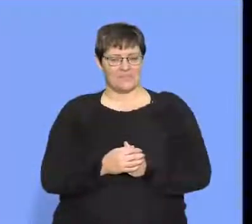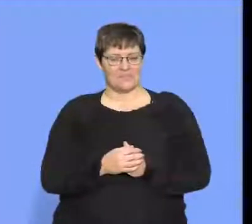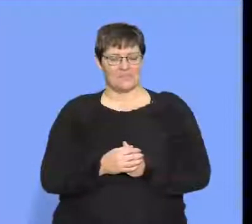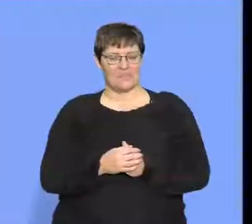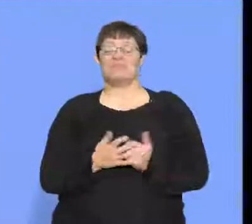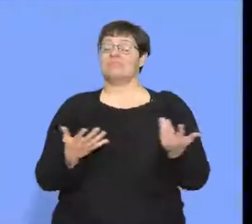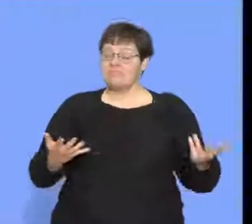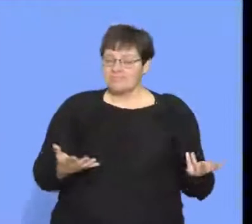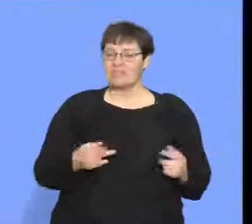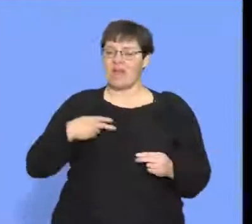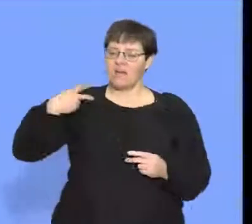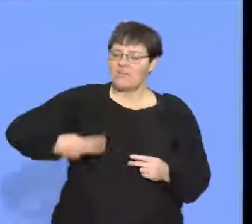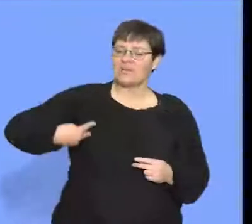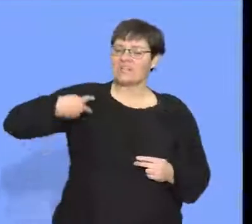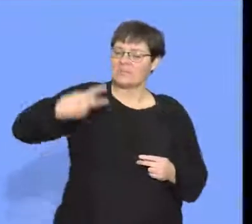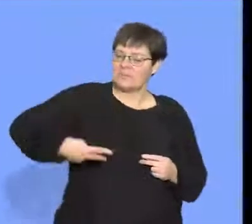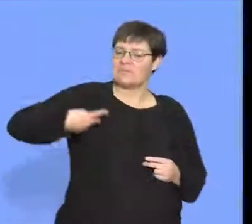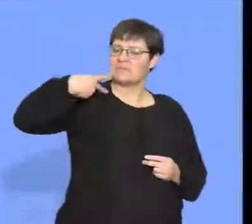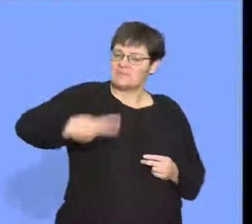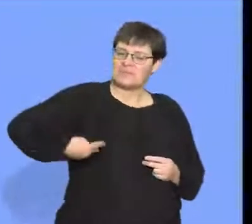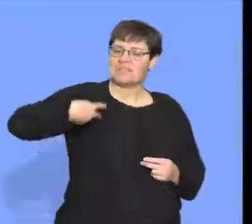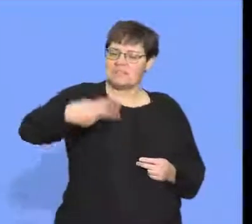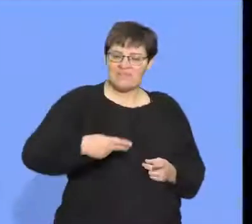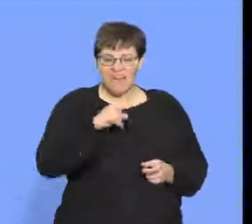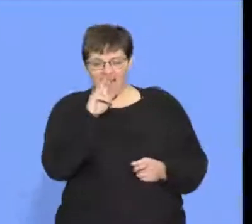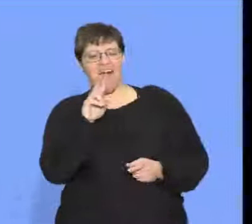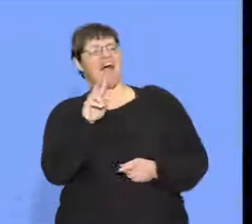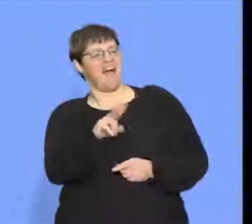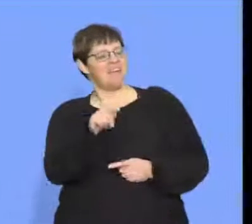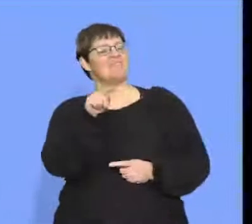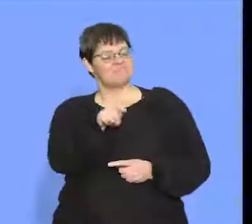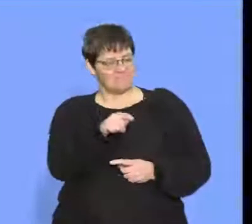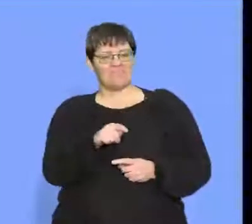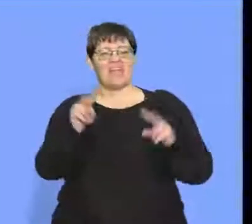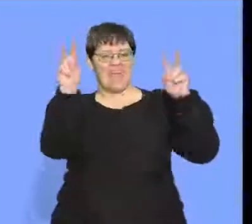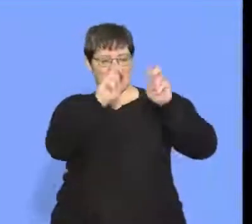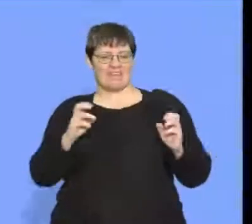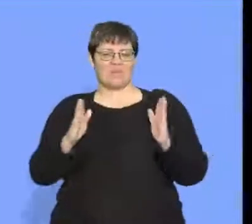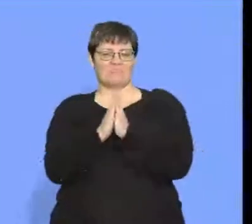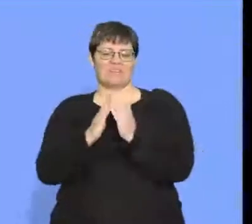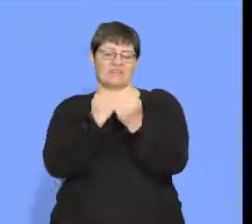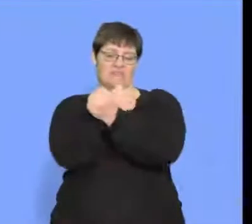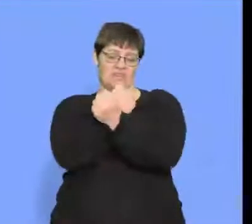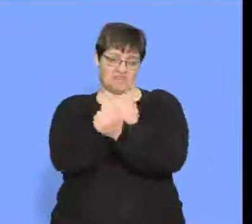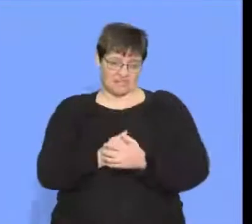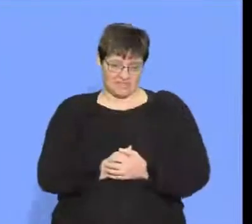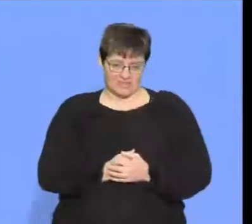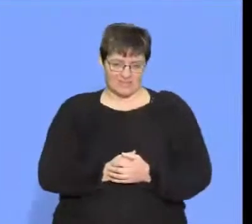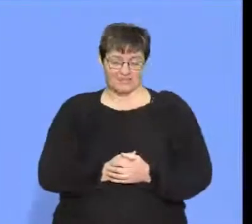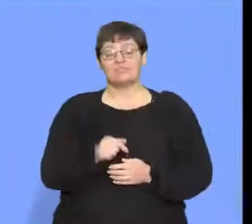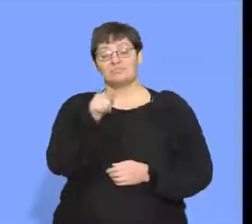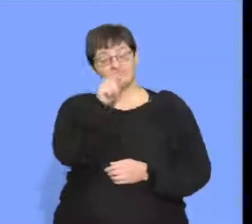And it is this repeating pattern that we consider to be electromagnetic radiation.